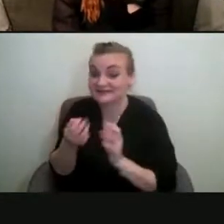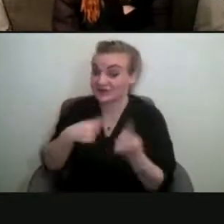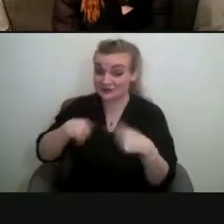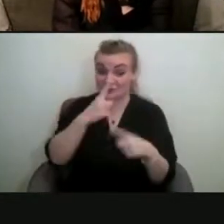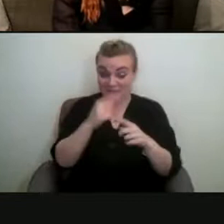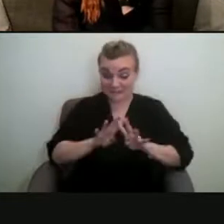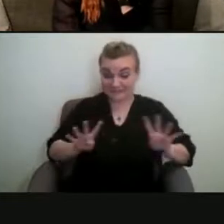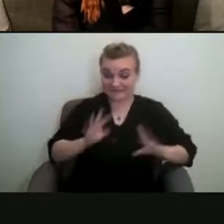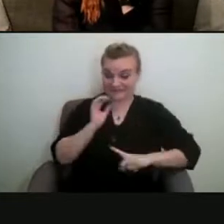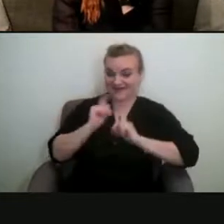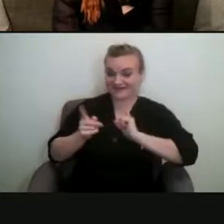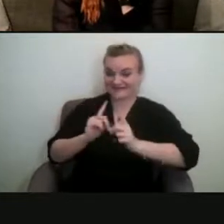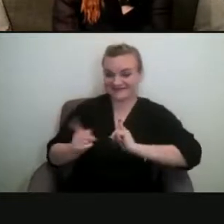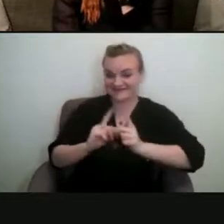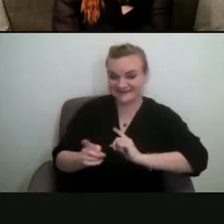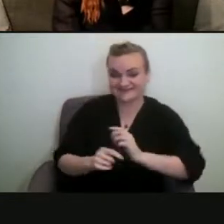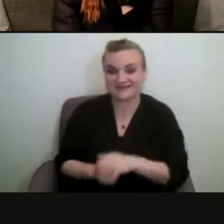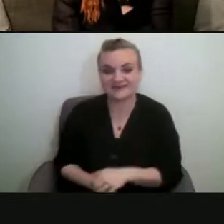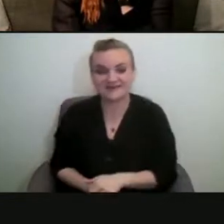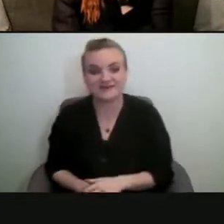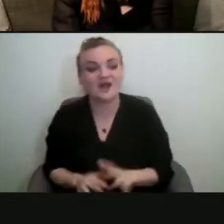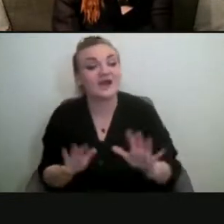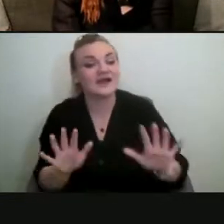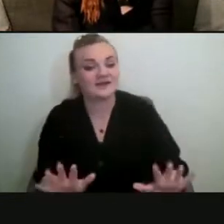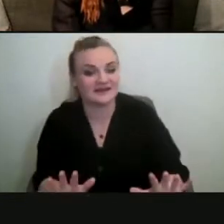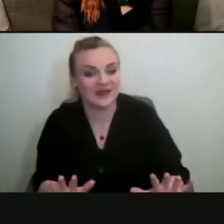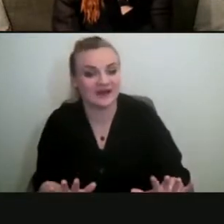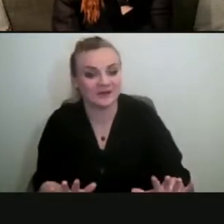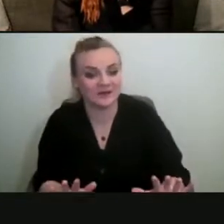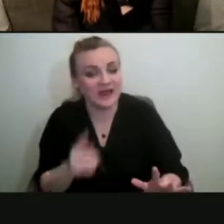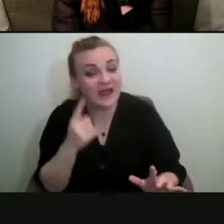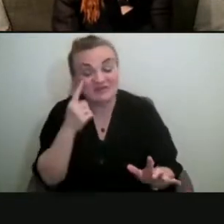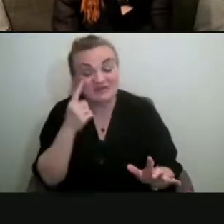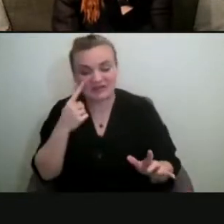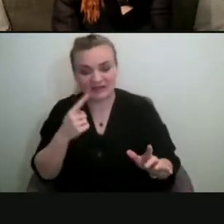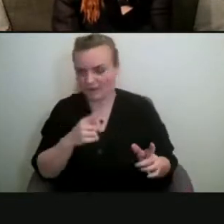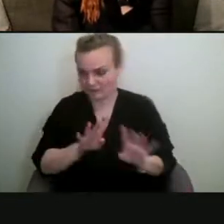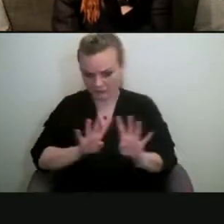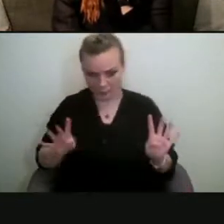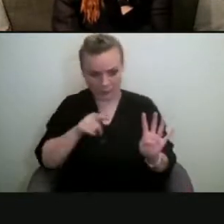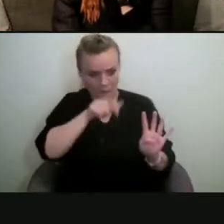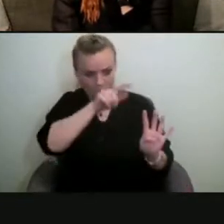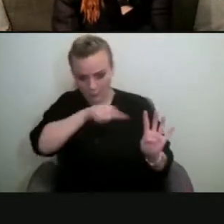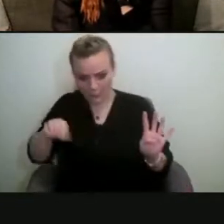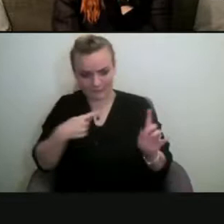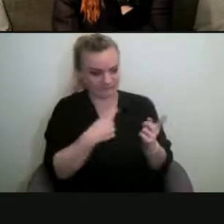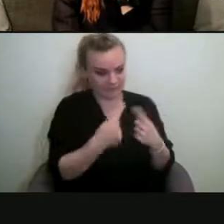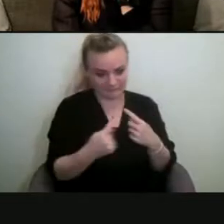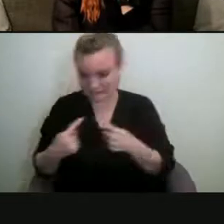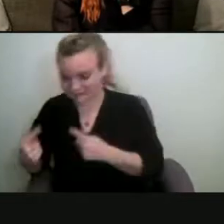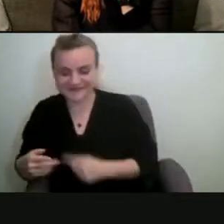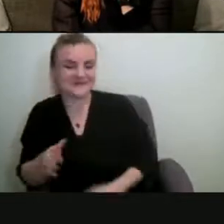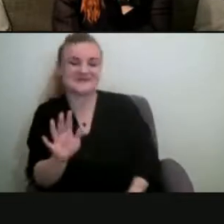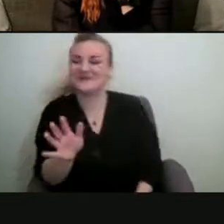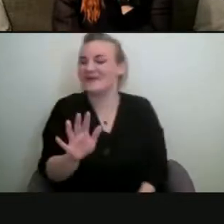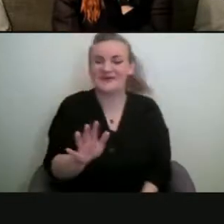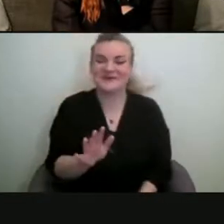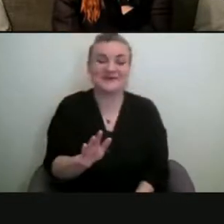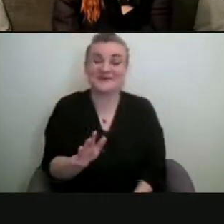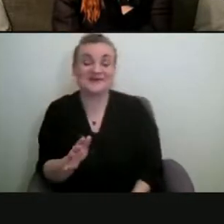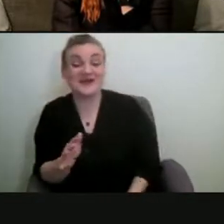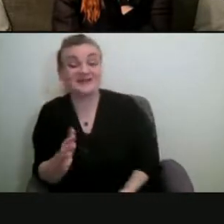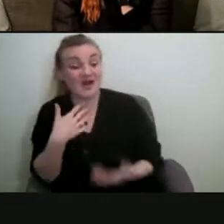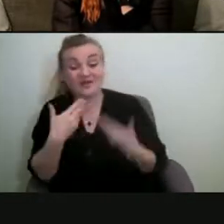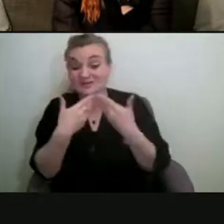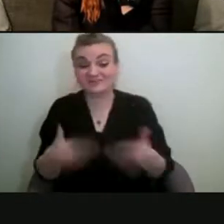guess. Don't feel every single person has to answer these questions, but I'm just going to open the floor up so you